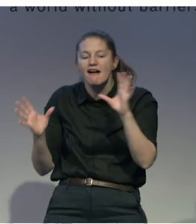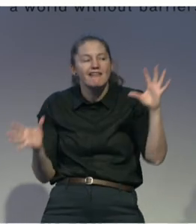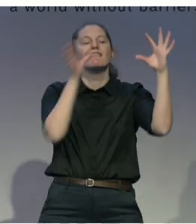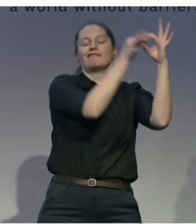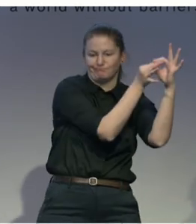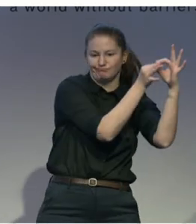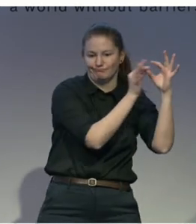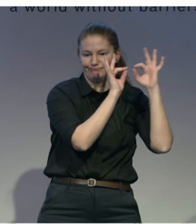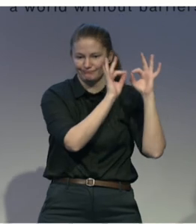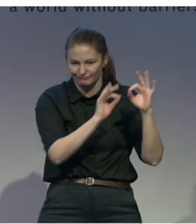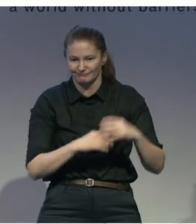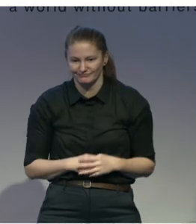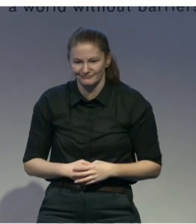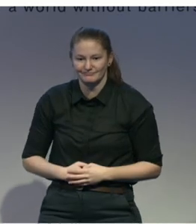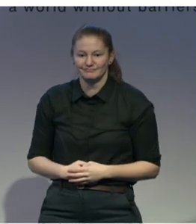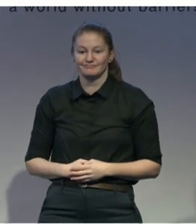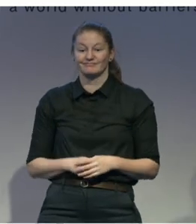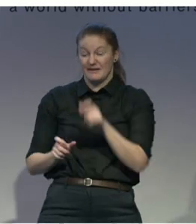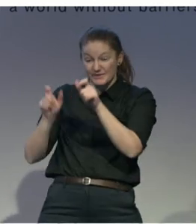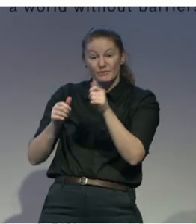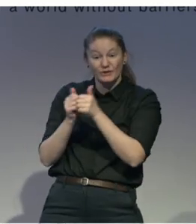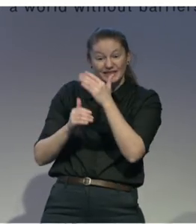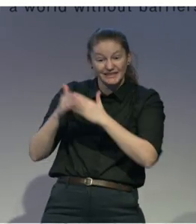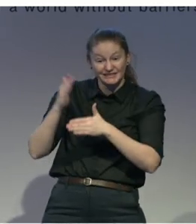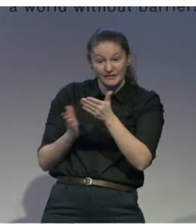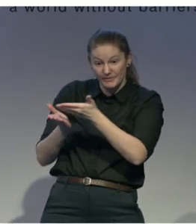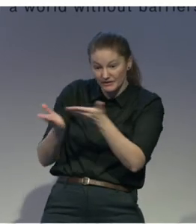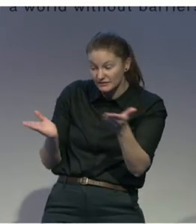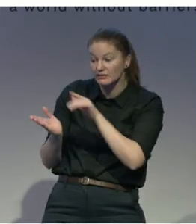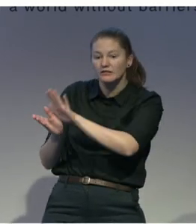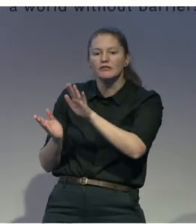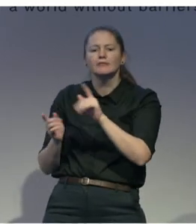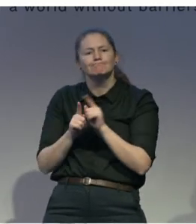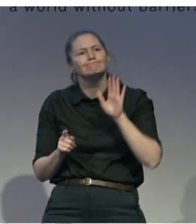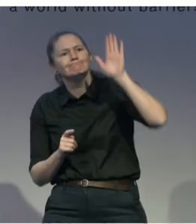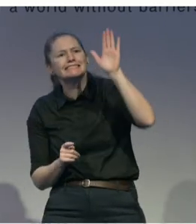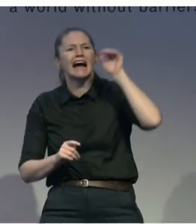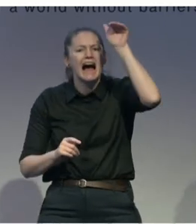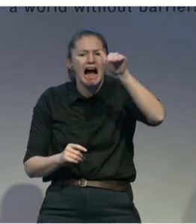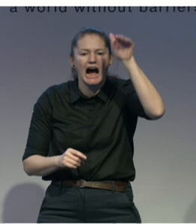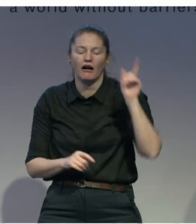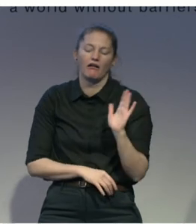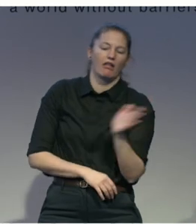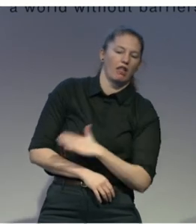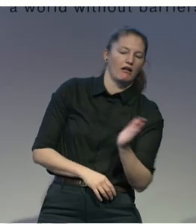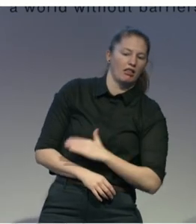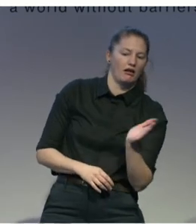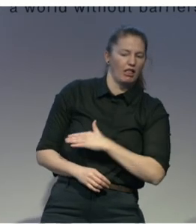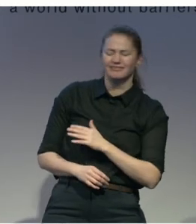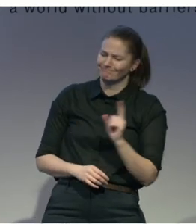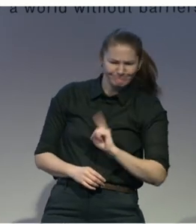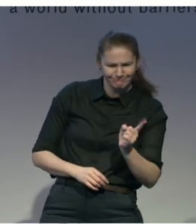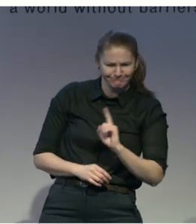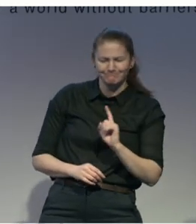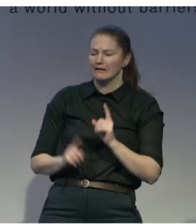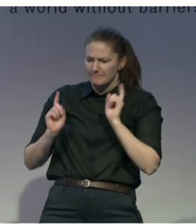opportunity were lost. It was that moment that together with the people with disability, we decided to take the